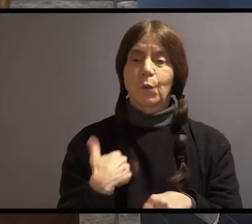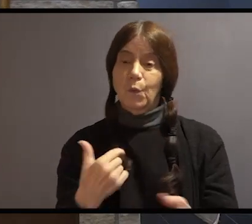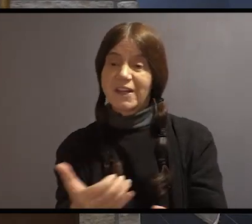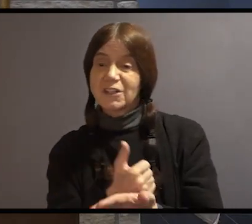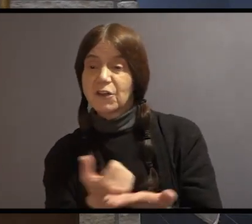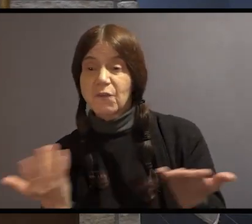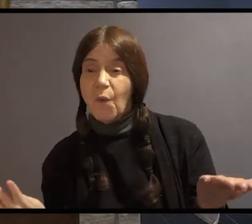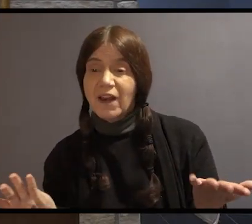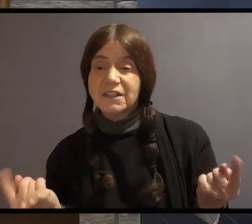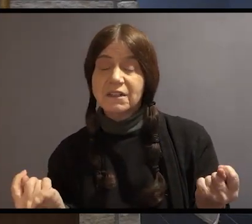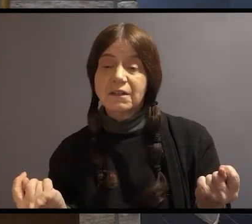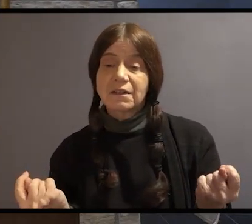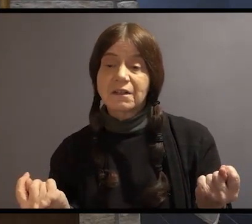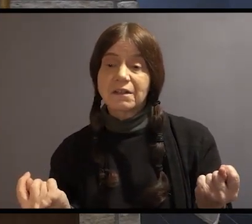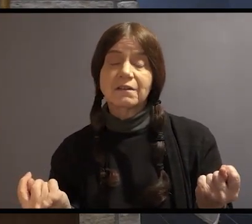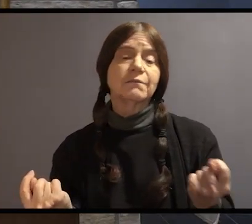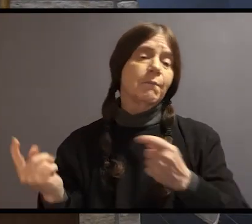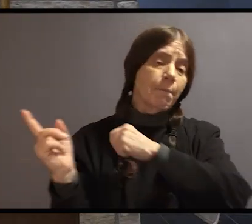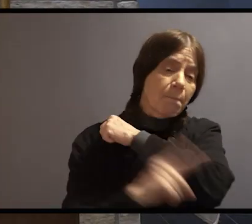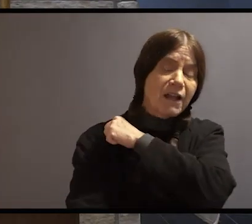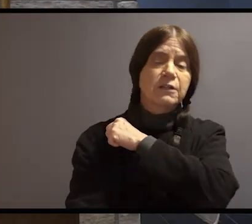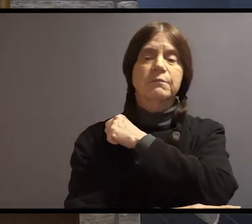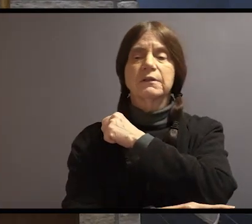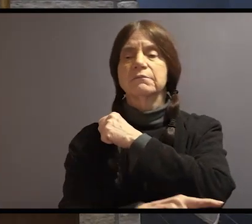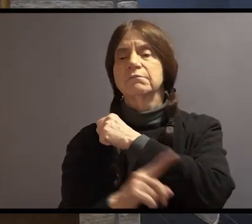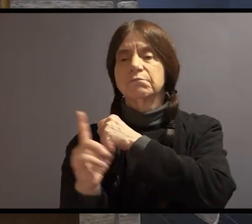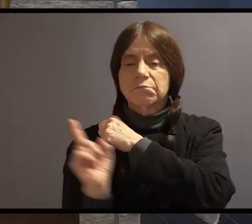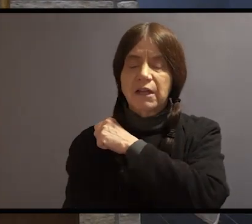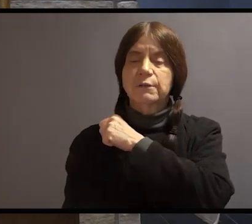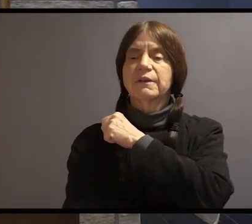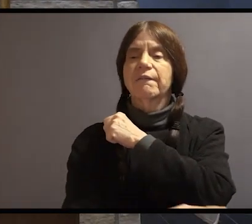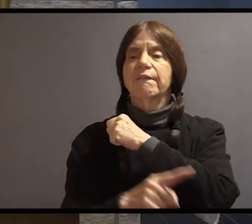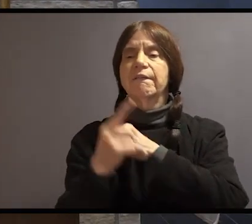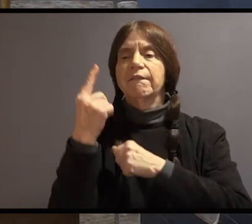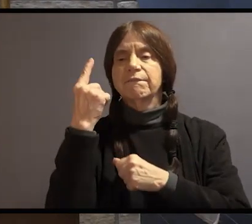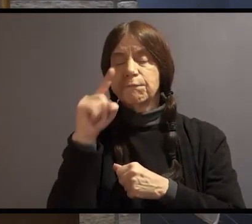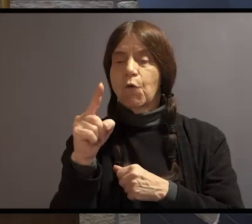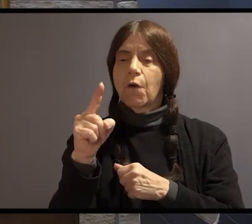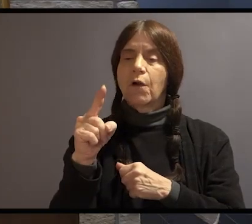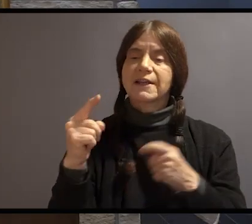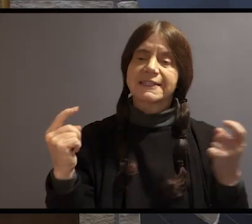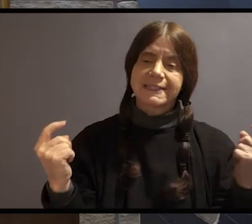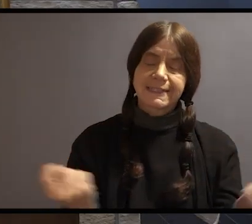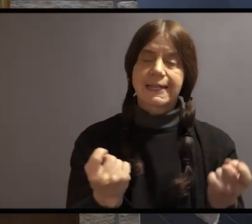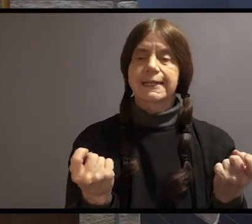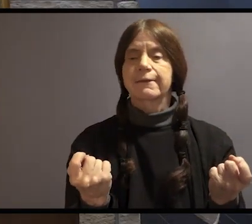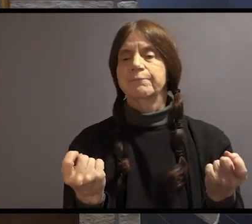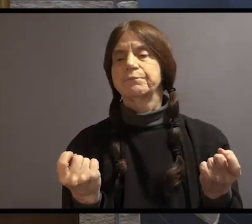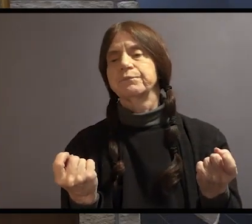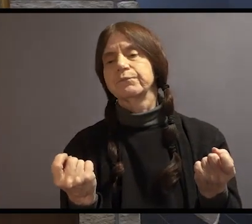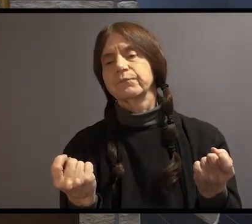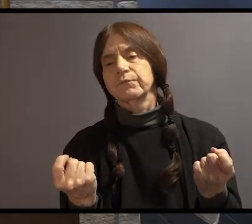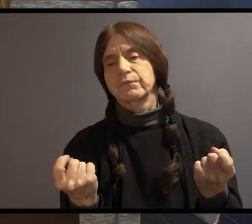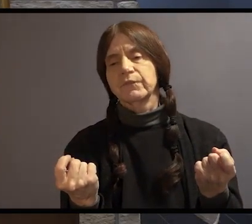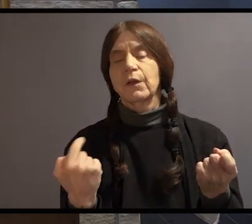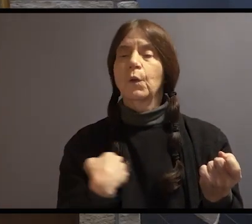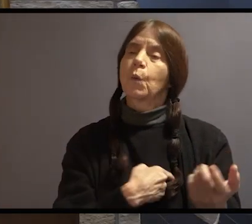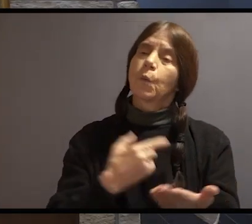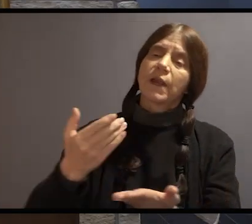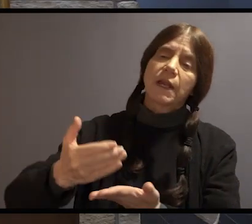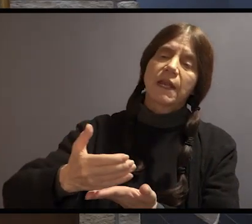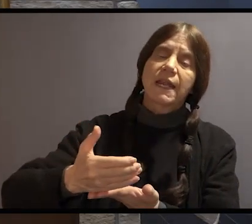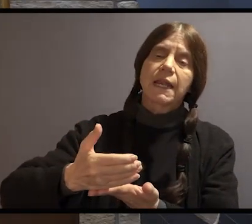deserve is punishment for the times we have sinned. Shows that we